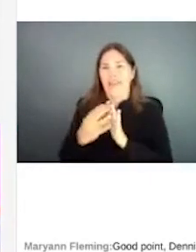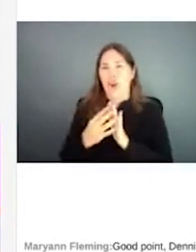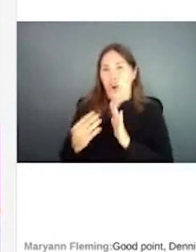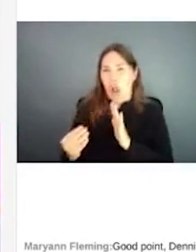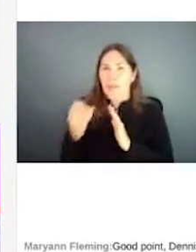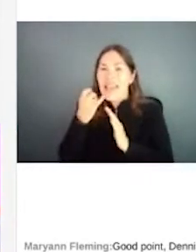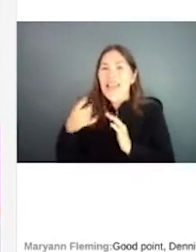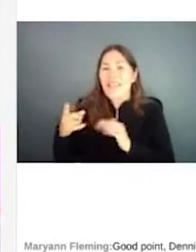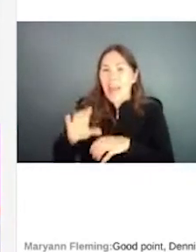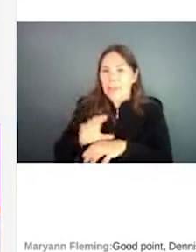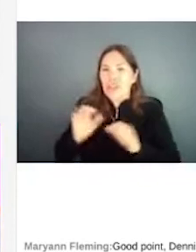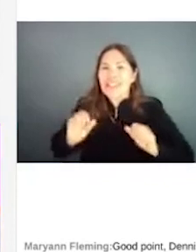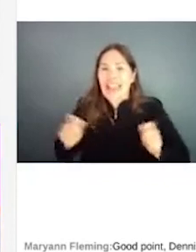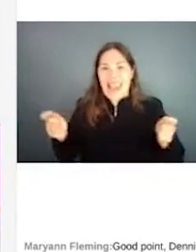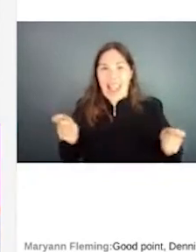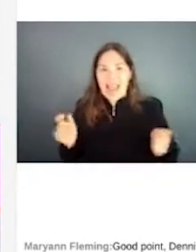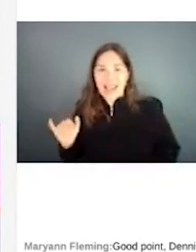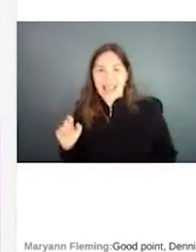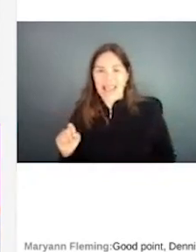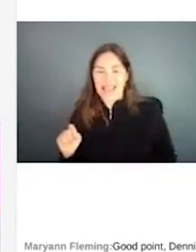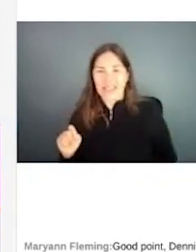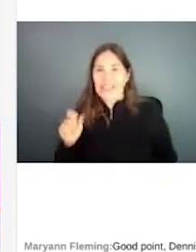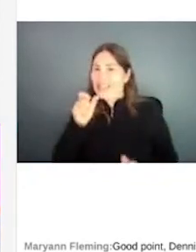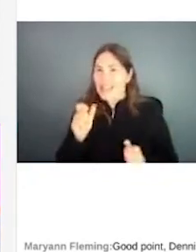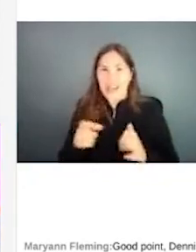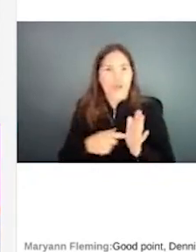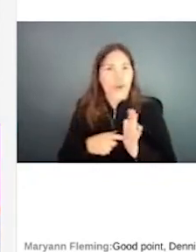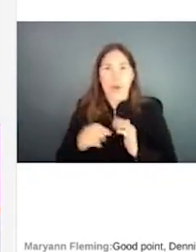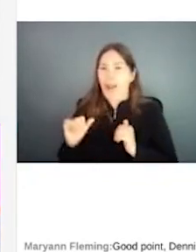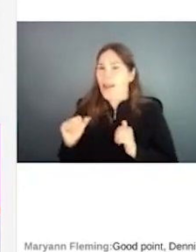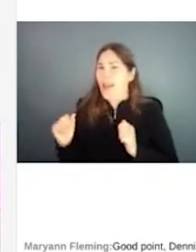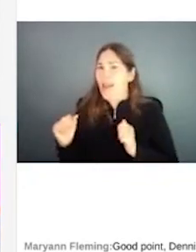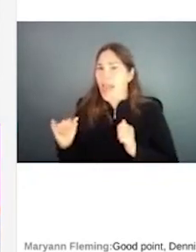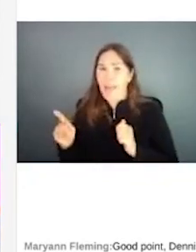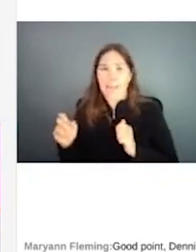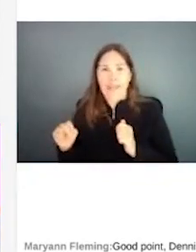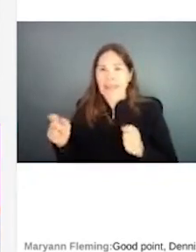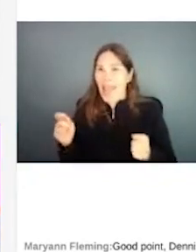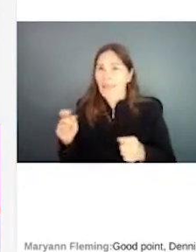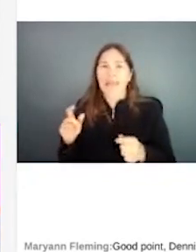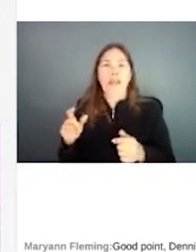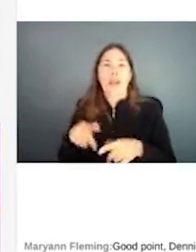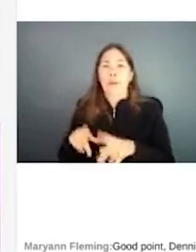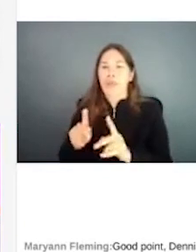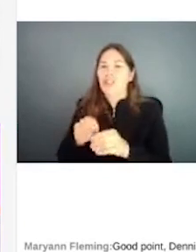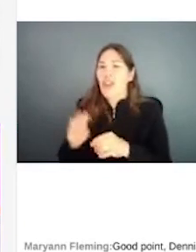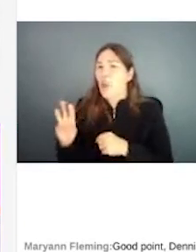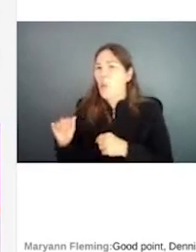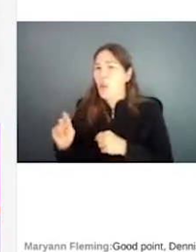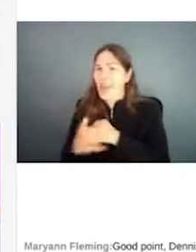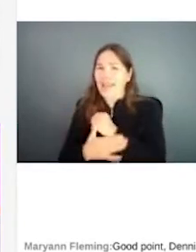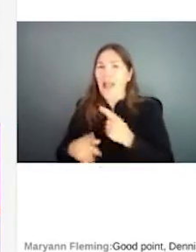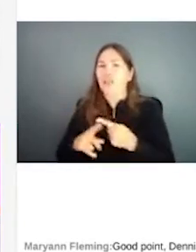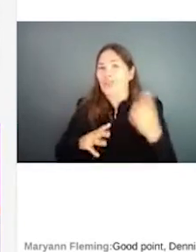as their machine can handle it. It did not require admin permission in Wake County for the students to download the